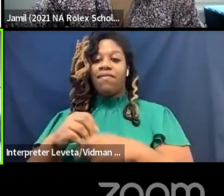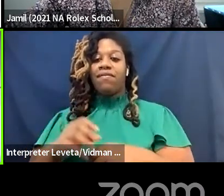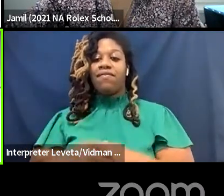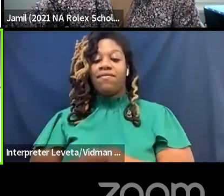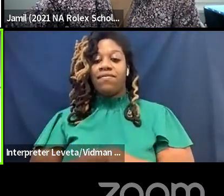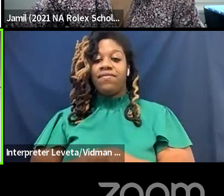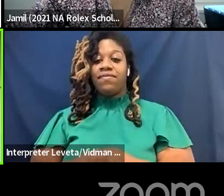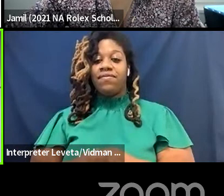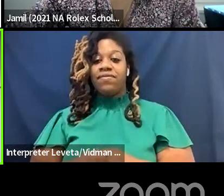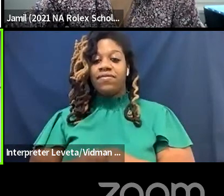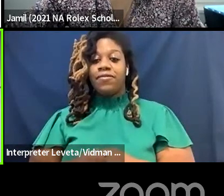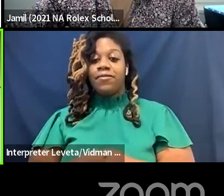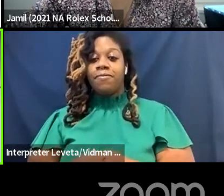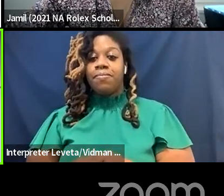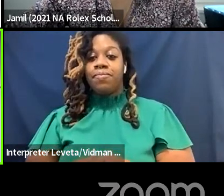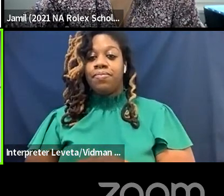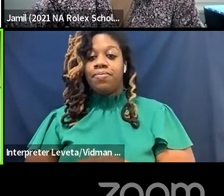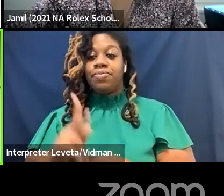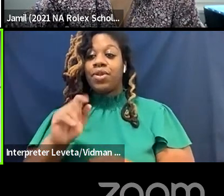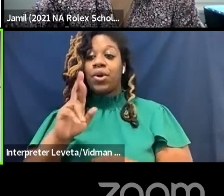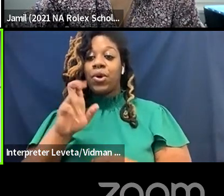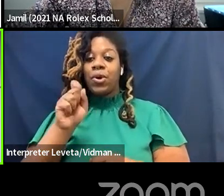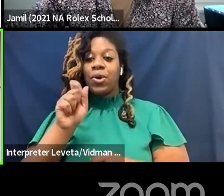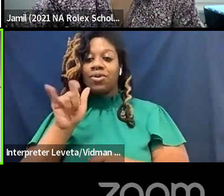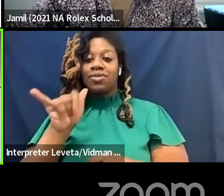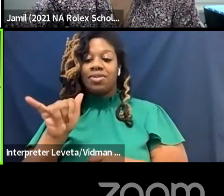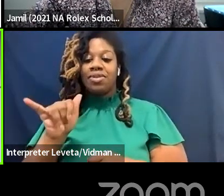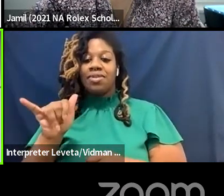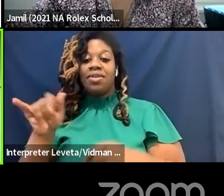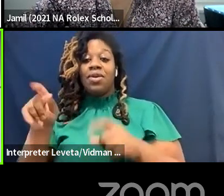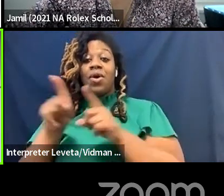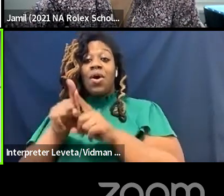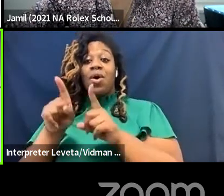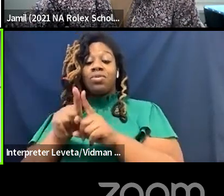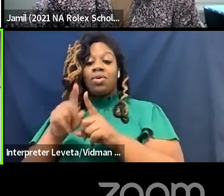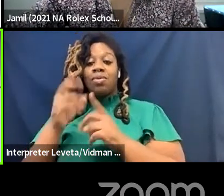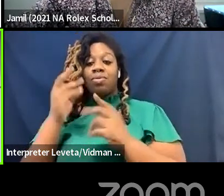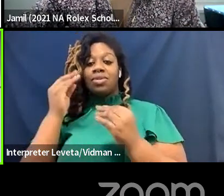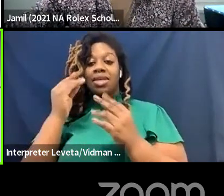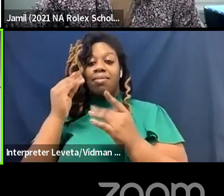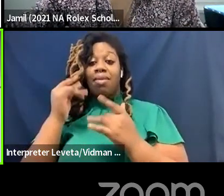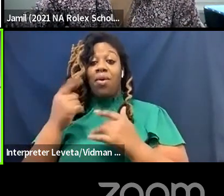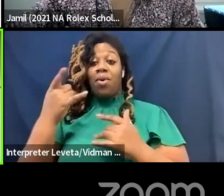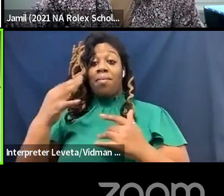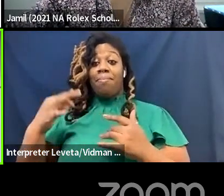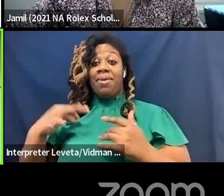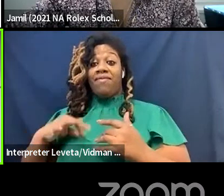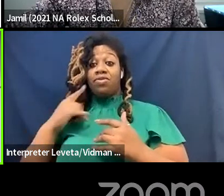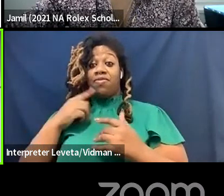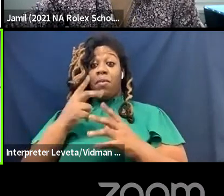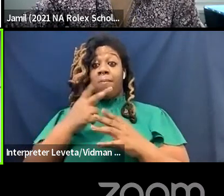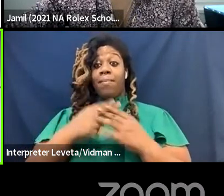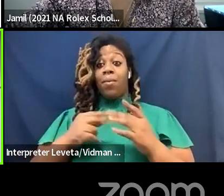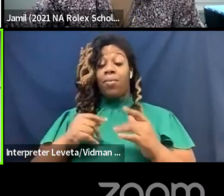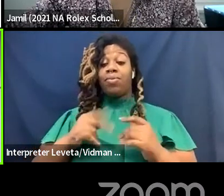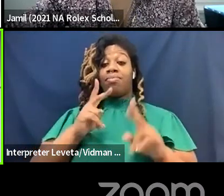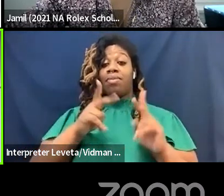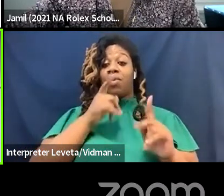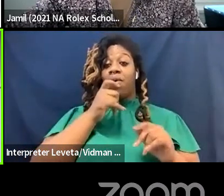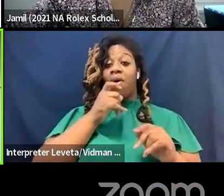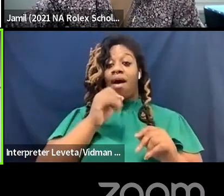of what might be beneficial on both ends, both for those people of color who are coming